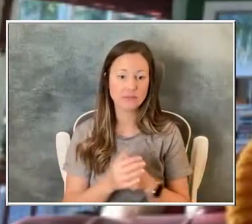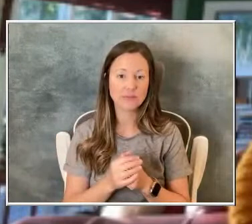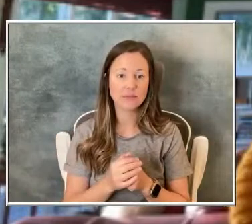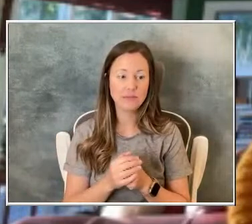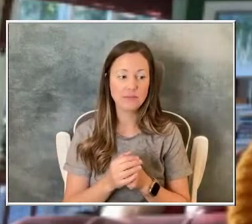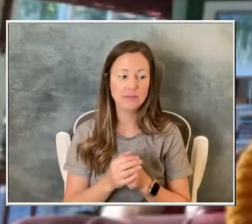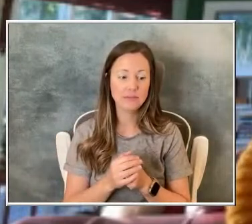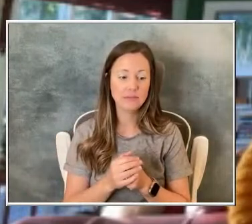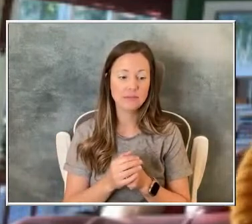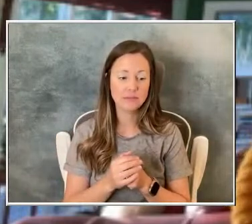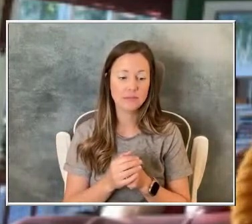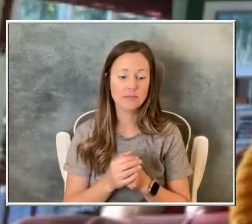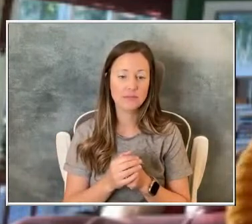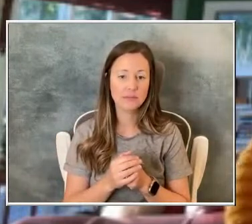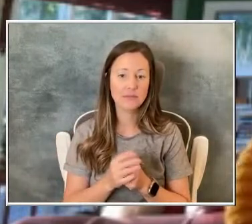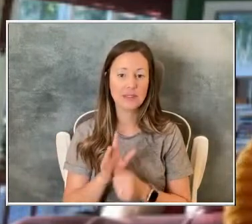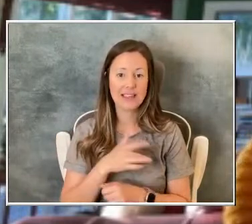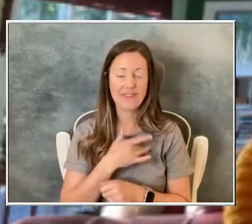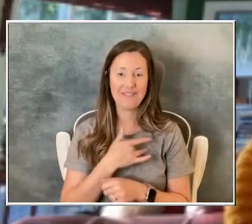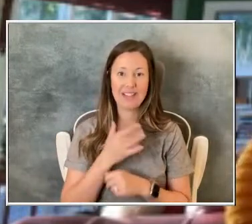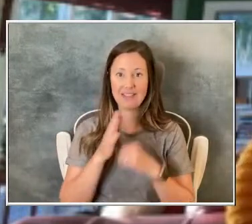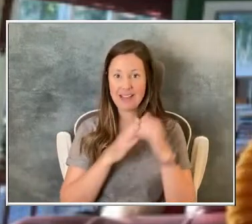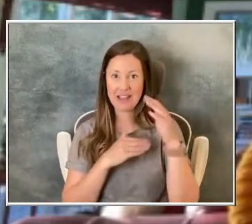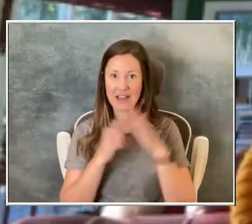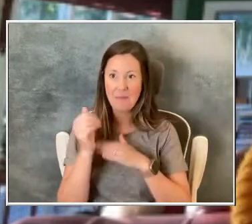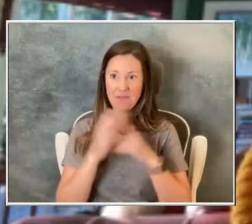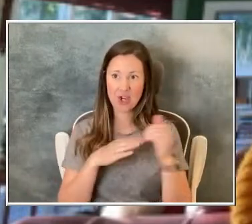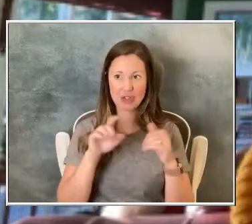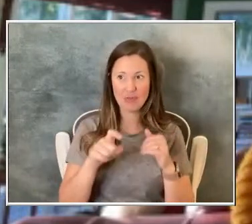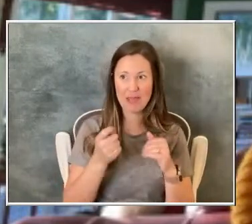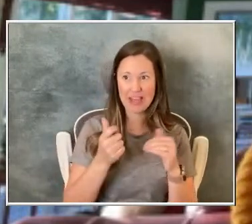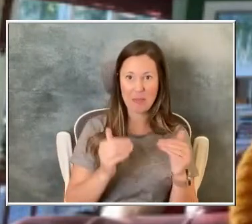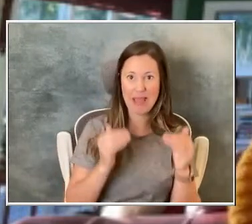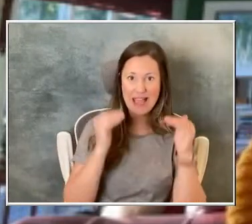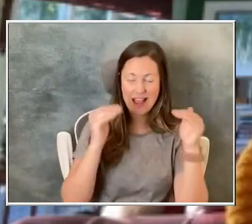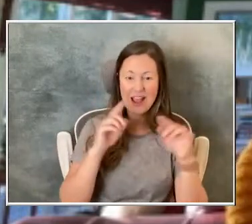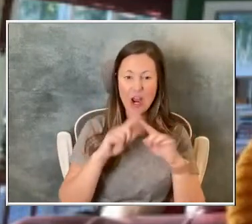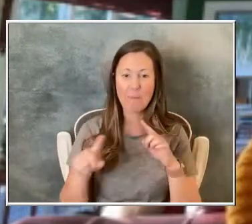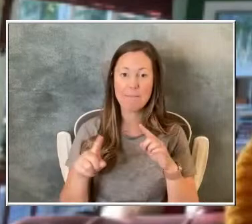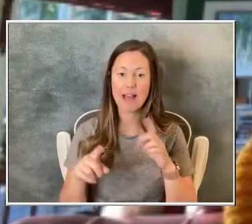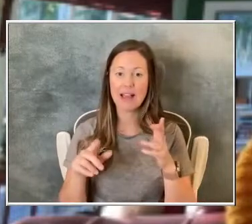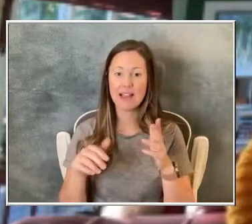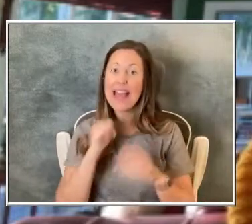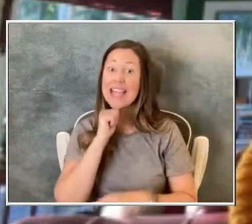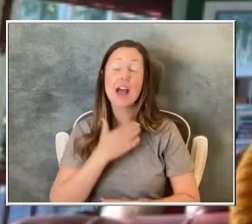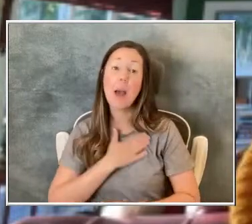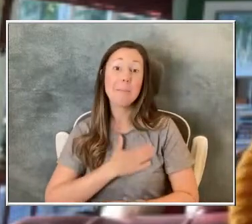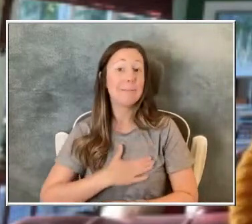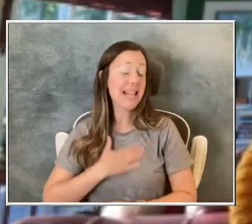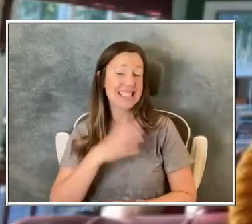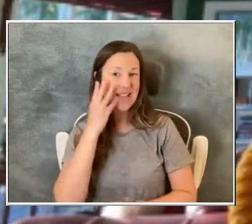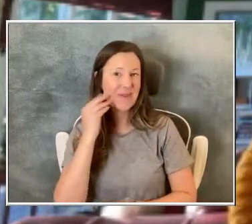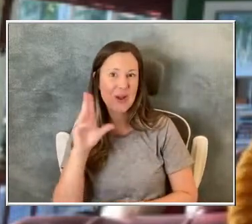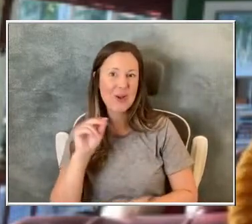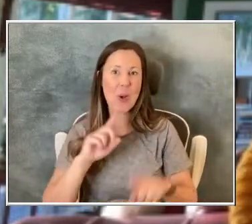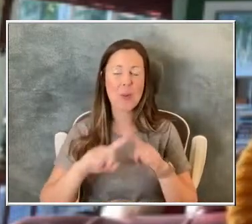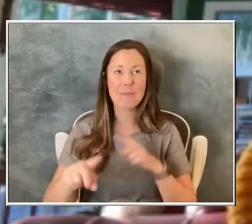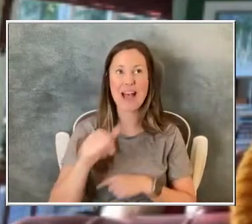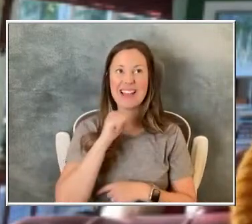of comfort is higher, but nevertheless, I wouldn't say it's almost pleasant experience, but not